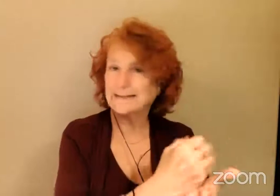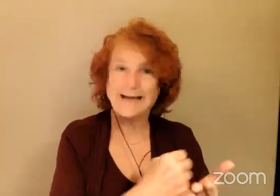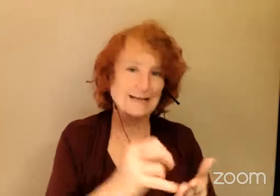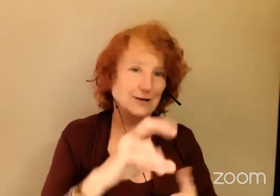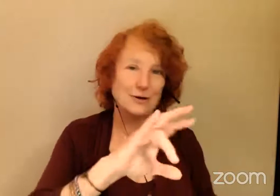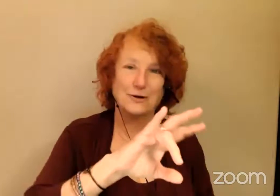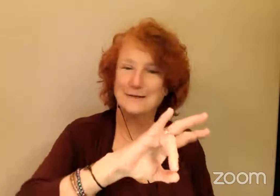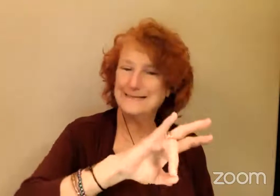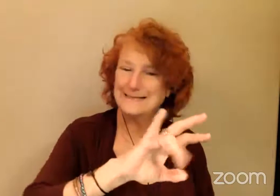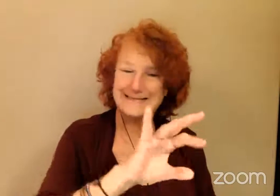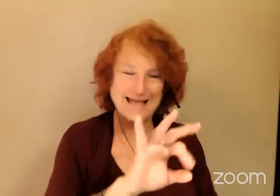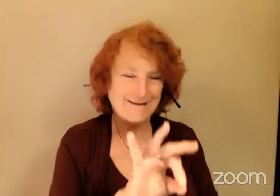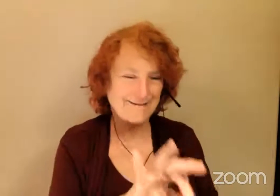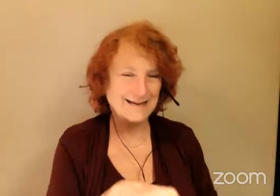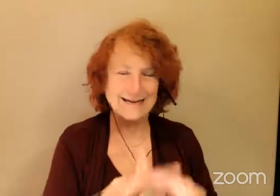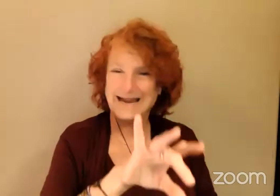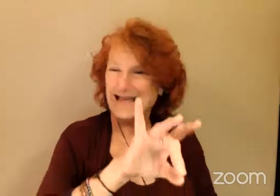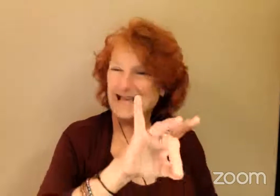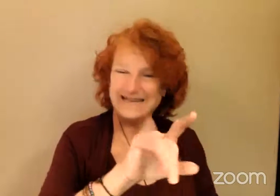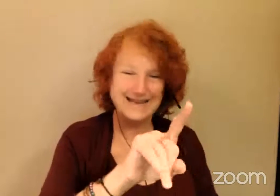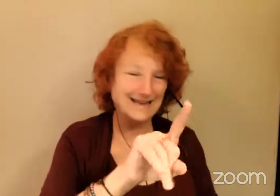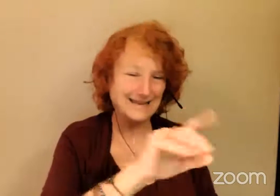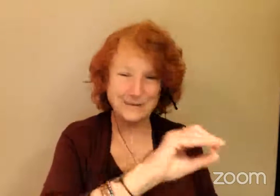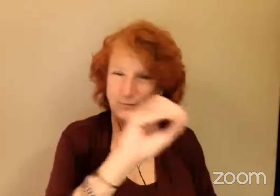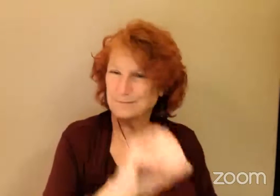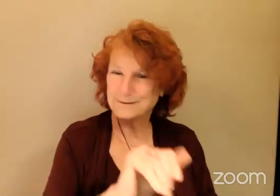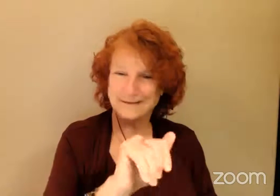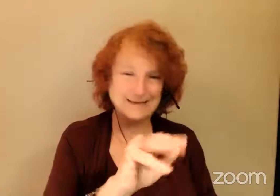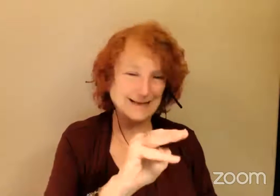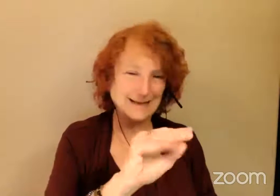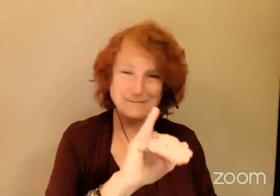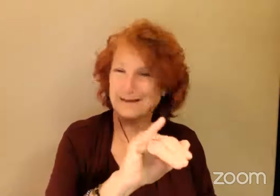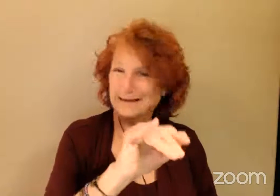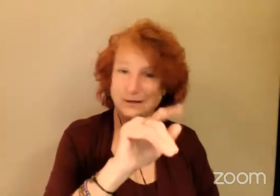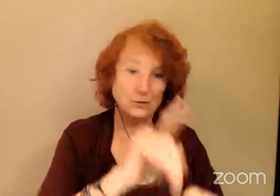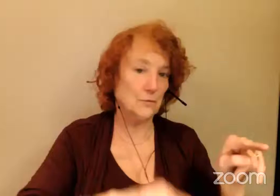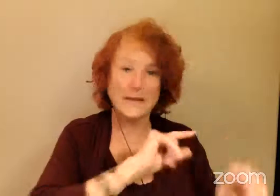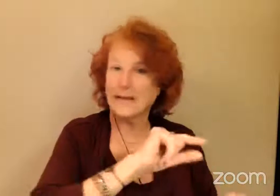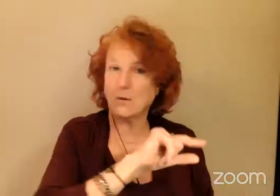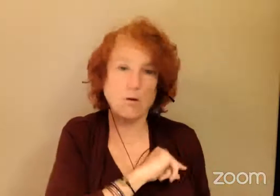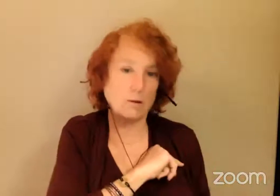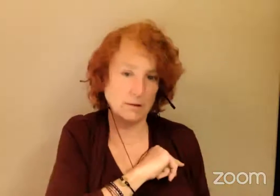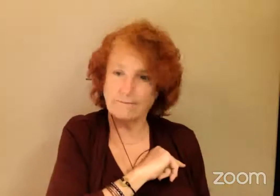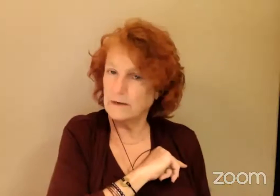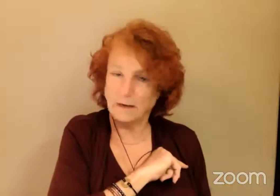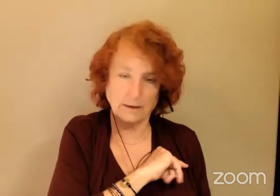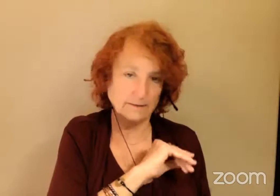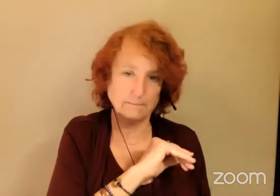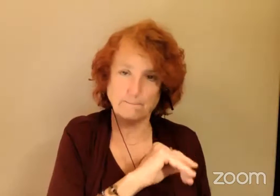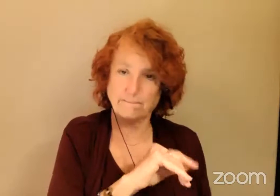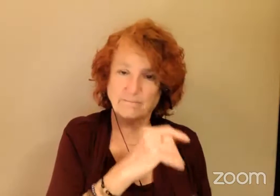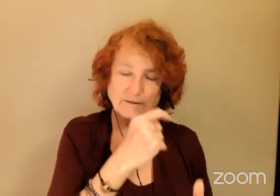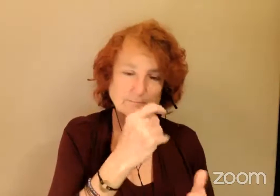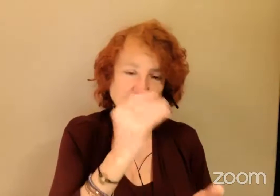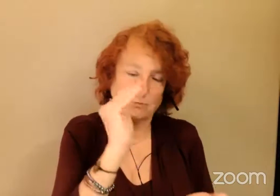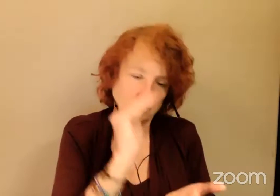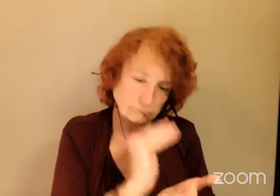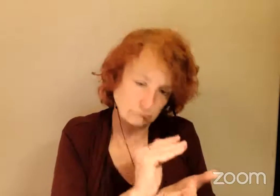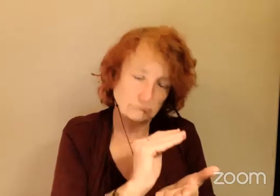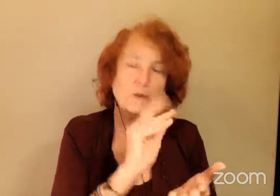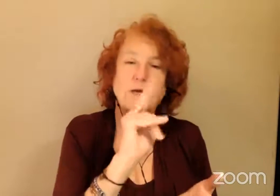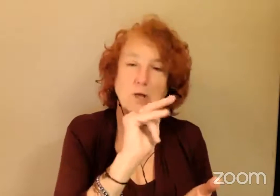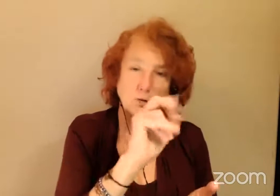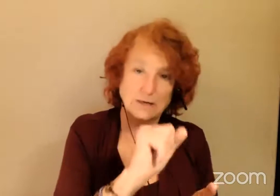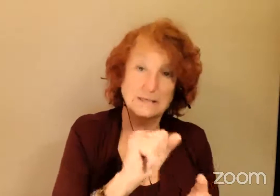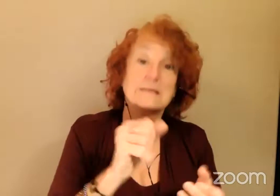81% AMI or whatever, then you're not going to be able to qualify for those units. By enabling affordable units at a range